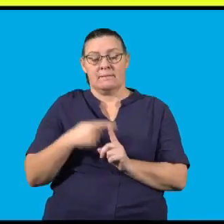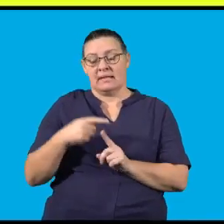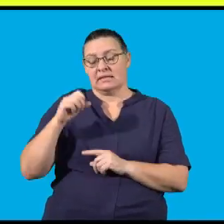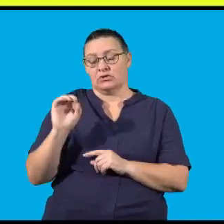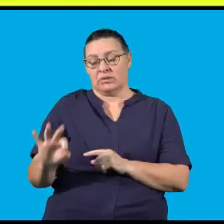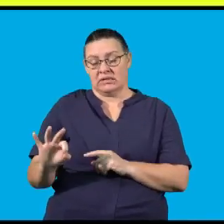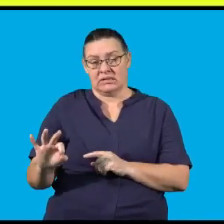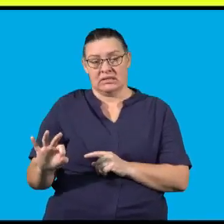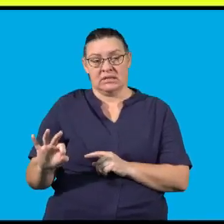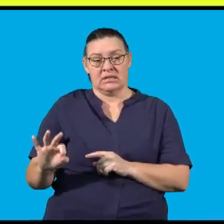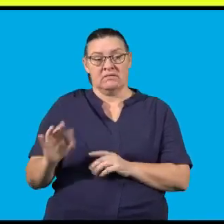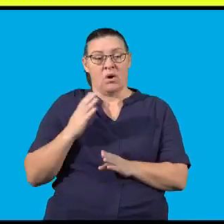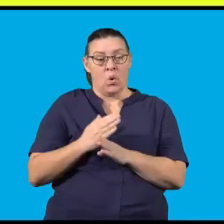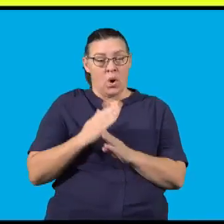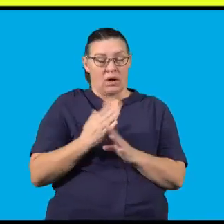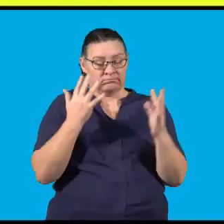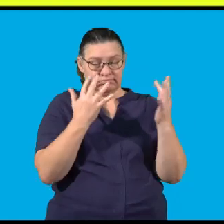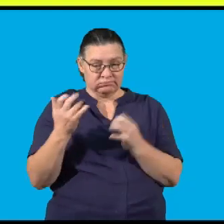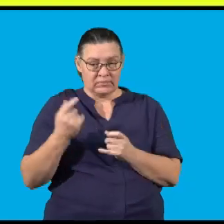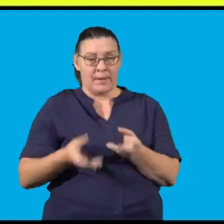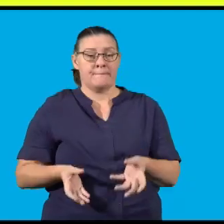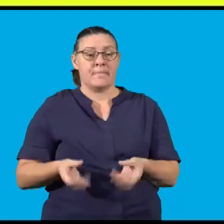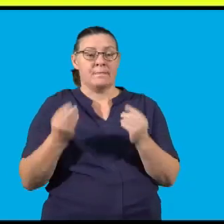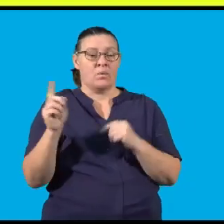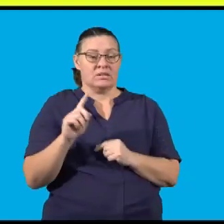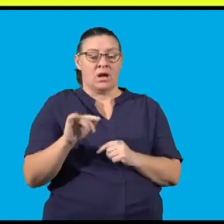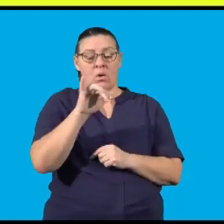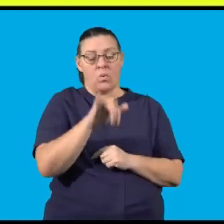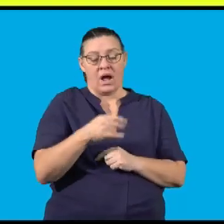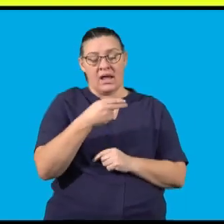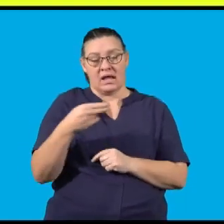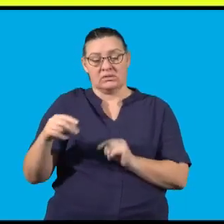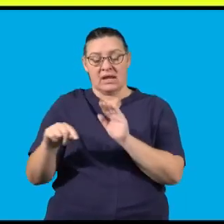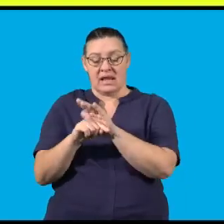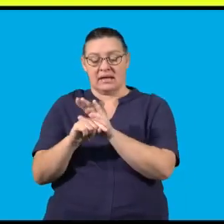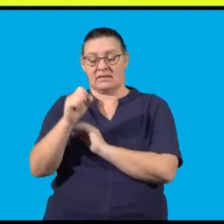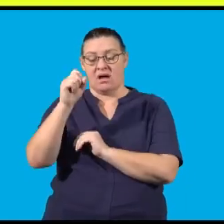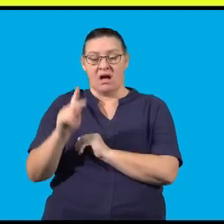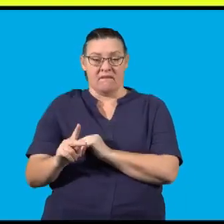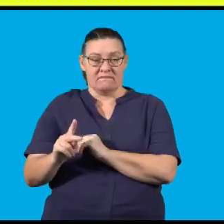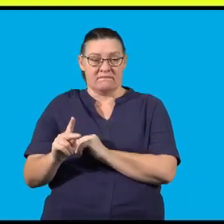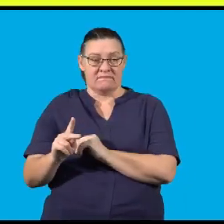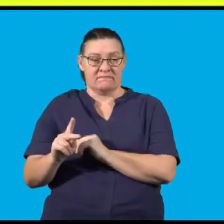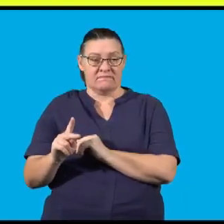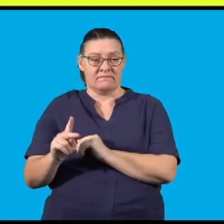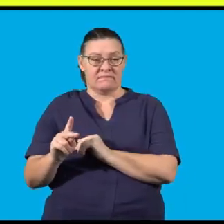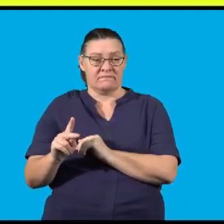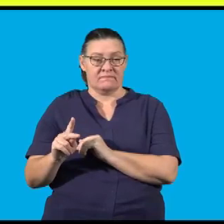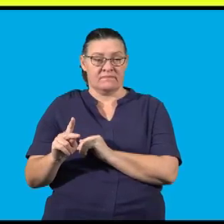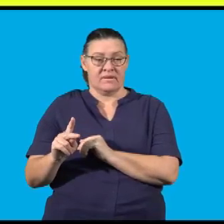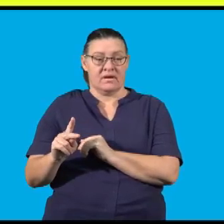It's plus 3, and when you work all of that out, you end up with y is equal to -0.5x